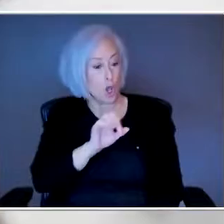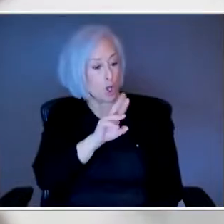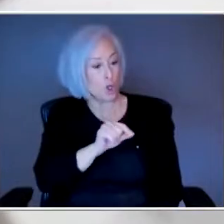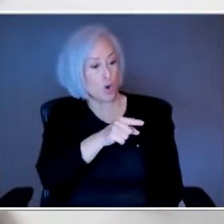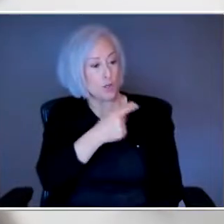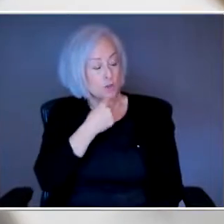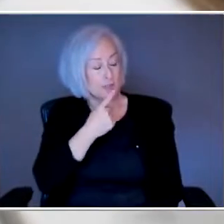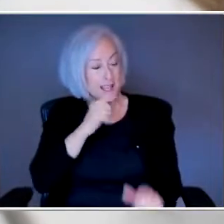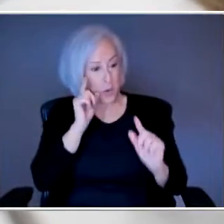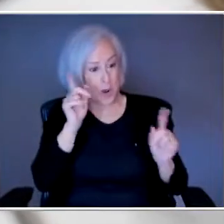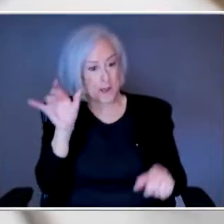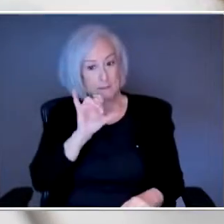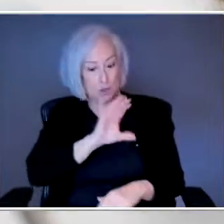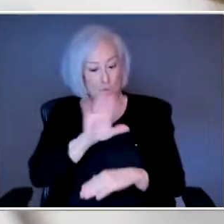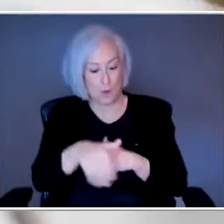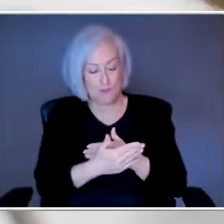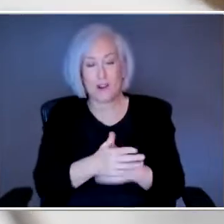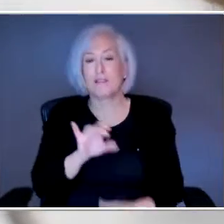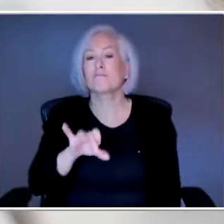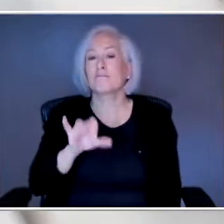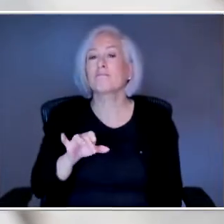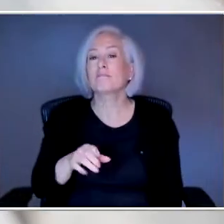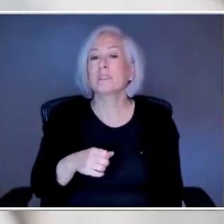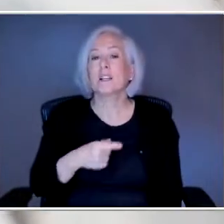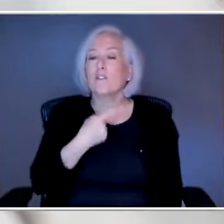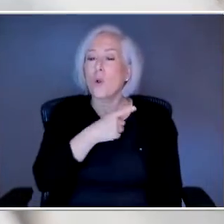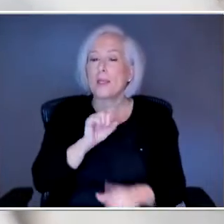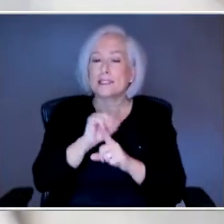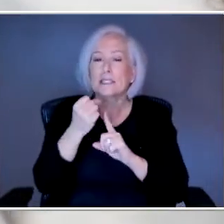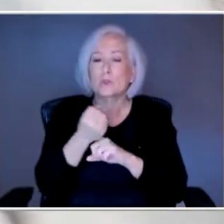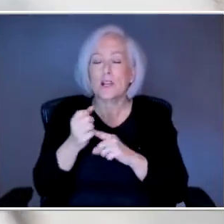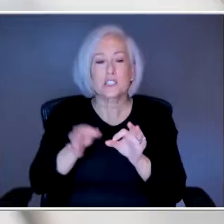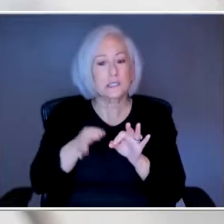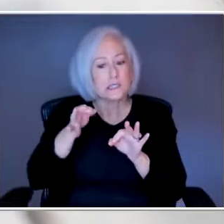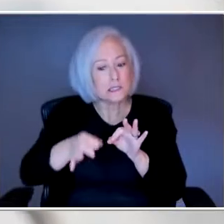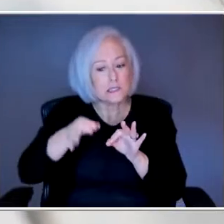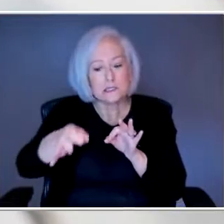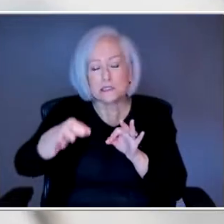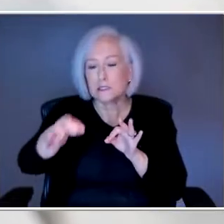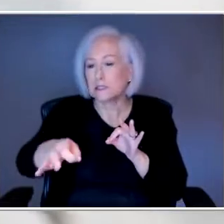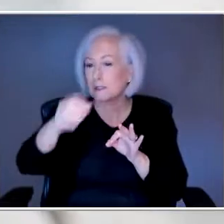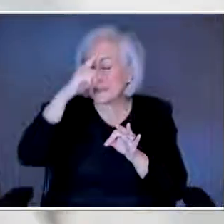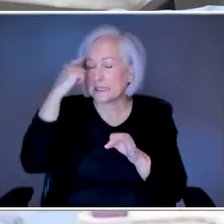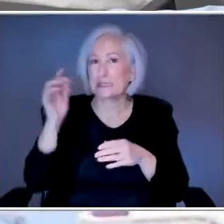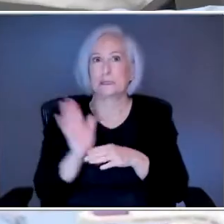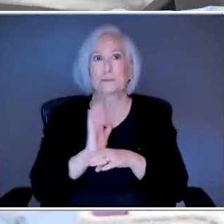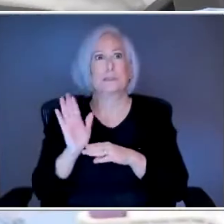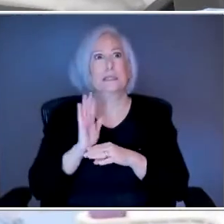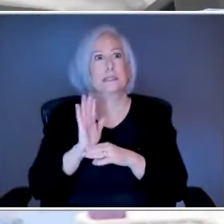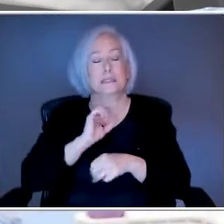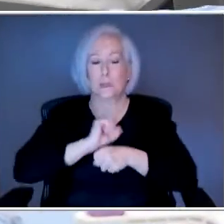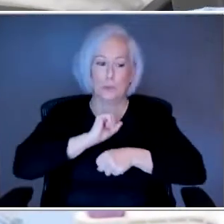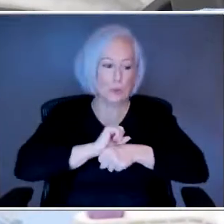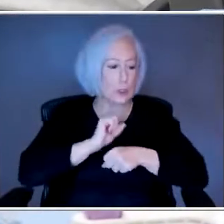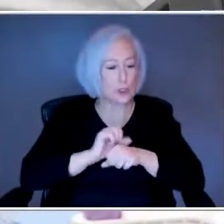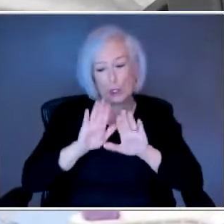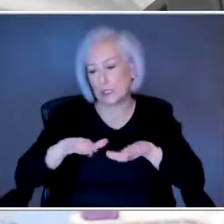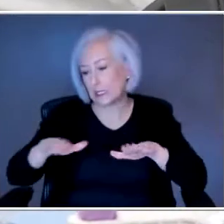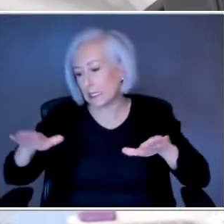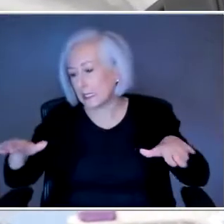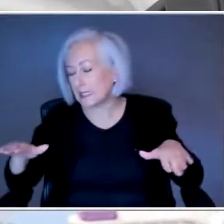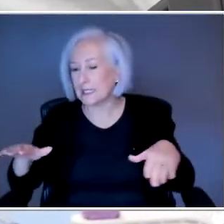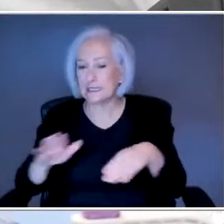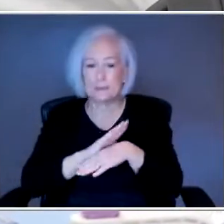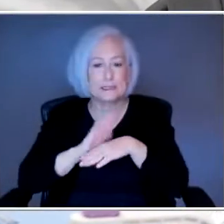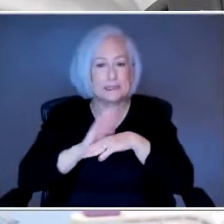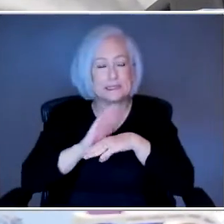too. But in this case, she kept putting off surgery because she was simply busy with work and kids. That often happens. But